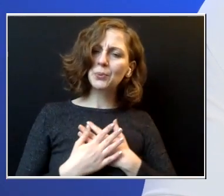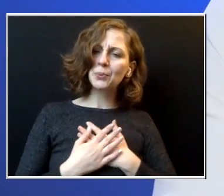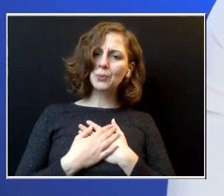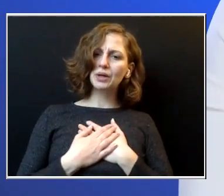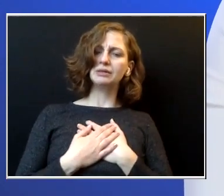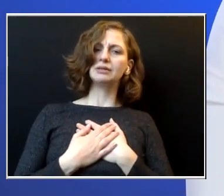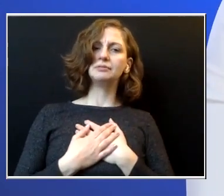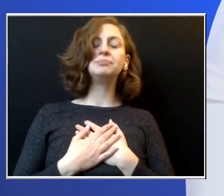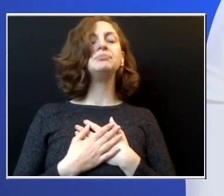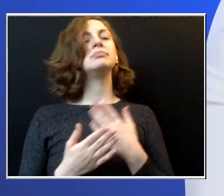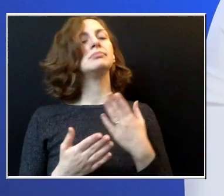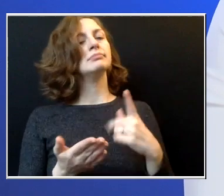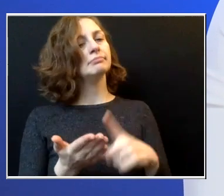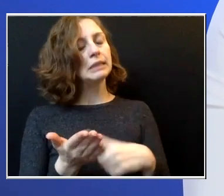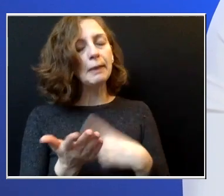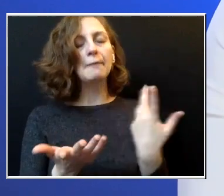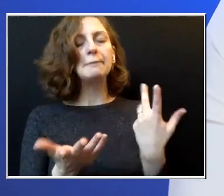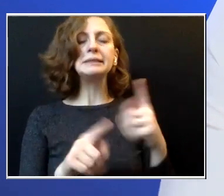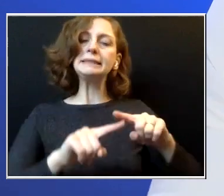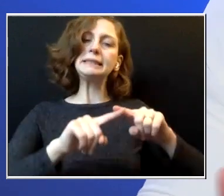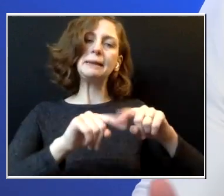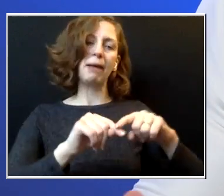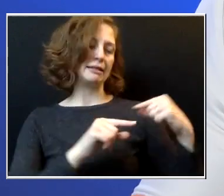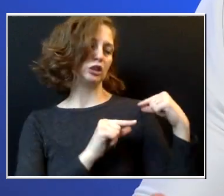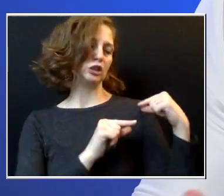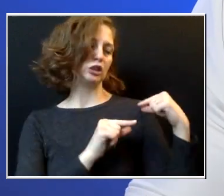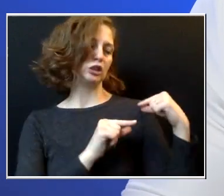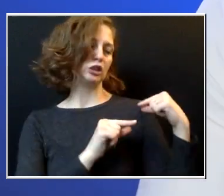genetics, and so some people might actually live longer, but some